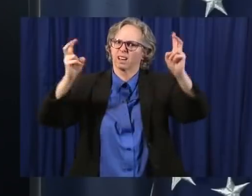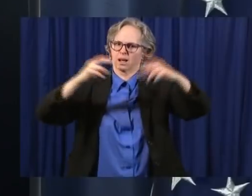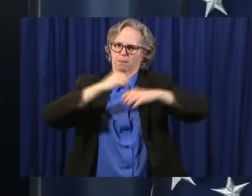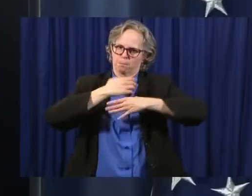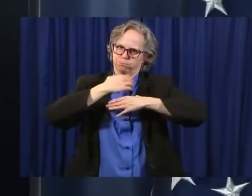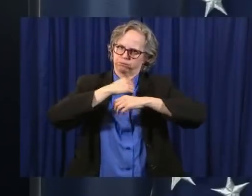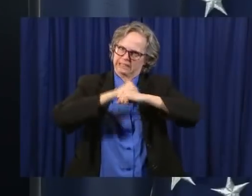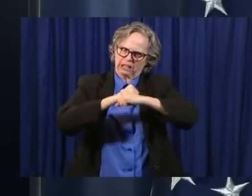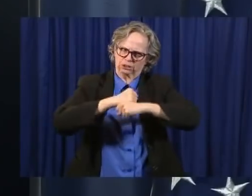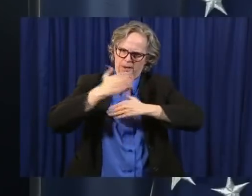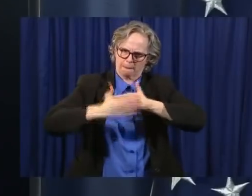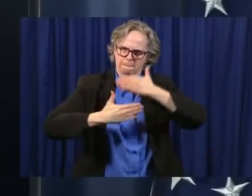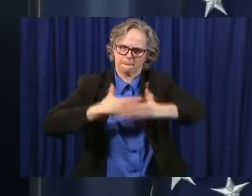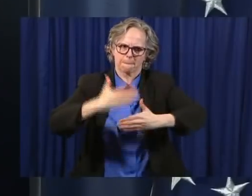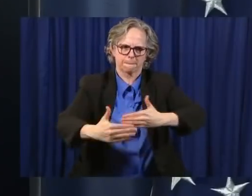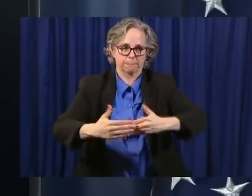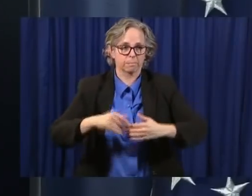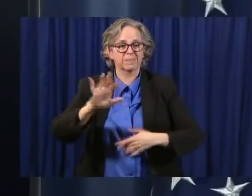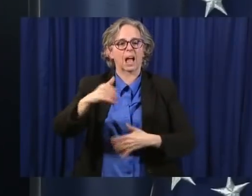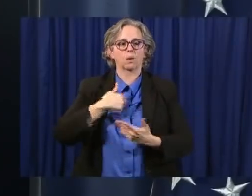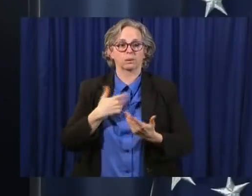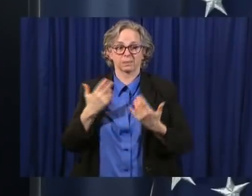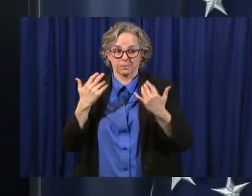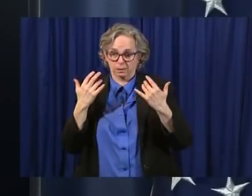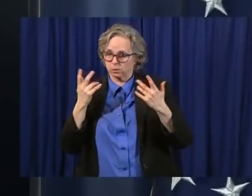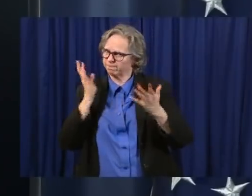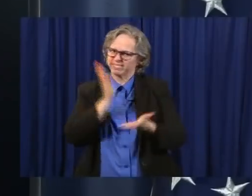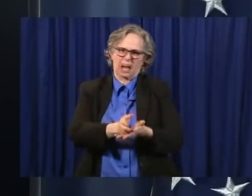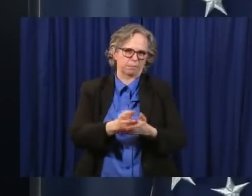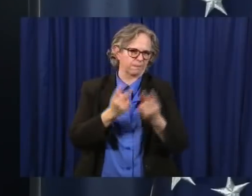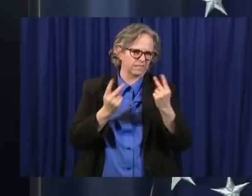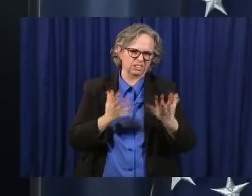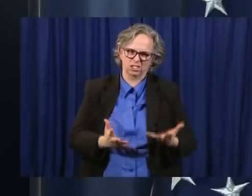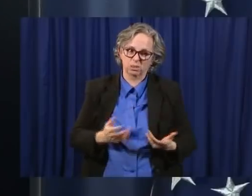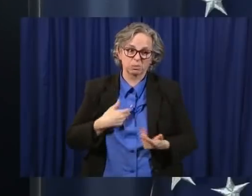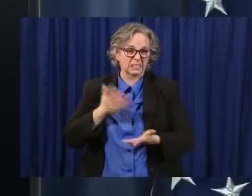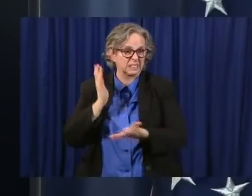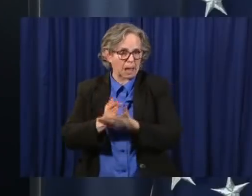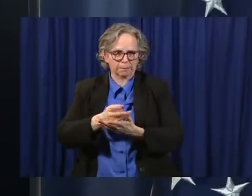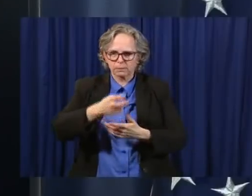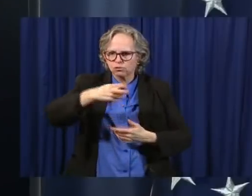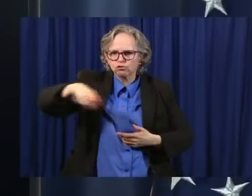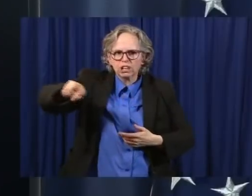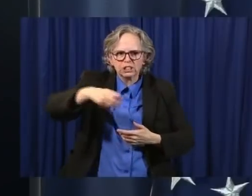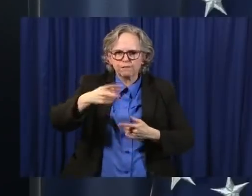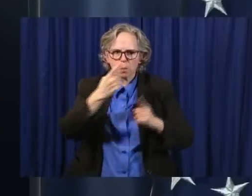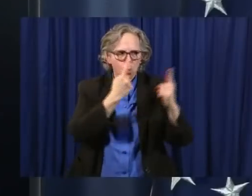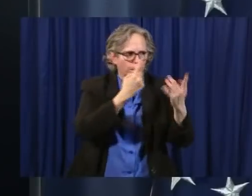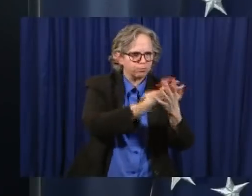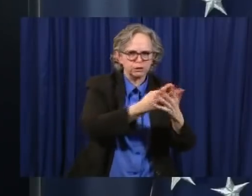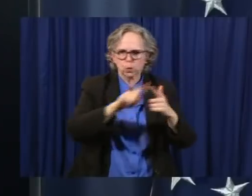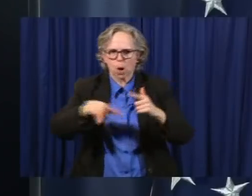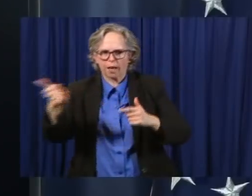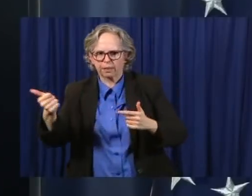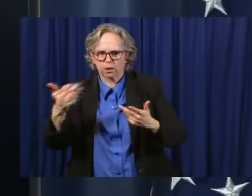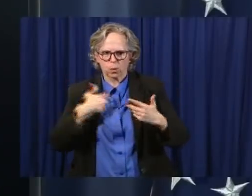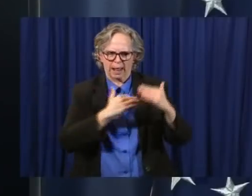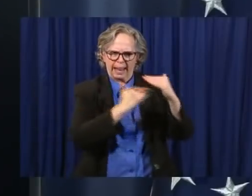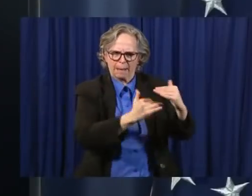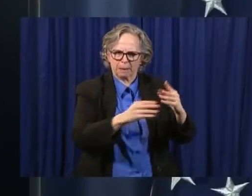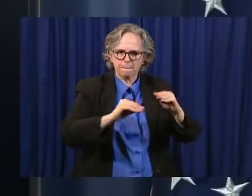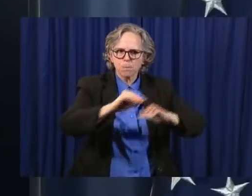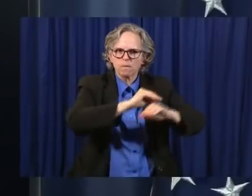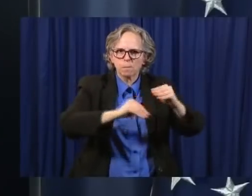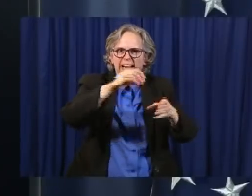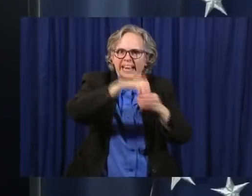coming in. Then we stopped unnecessary movement from prison to prison. Then we stopped unnecessary movement inside the prison. Then we have about